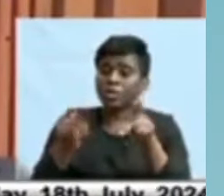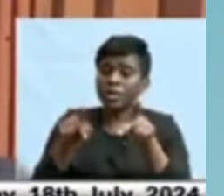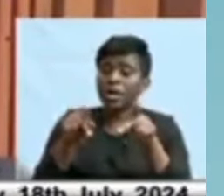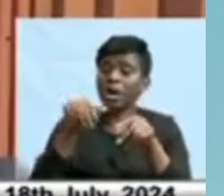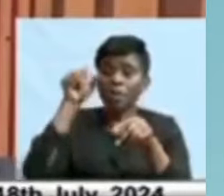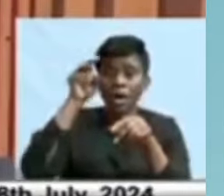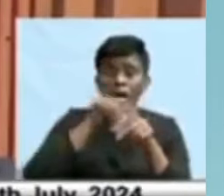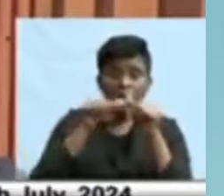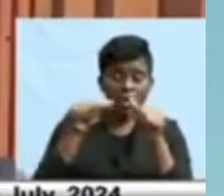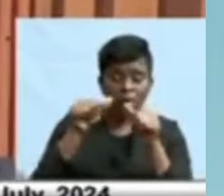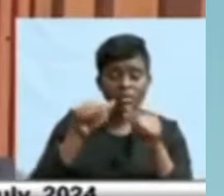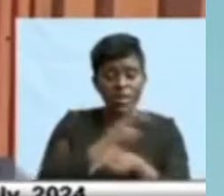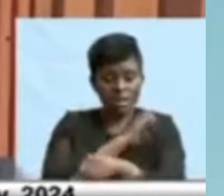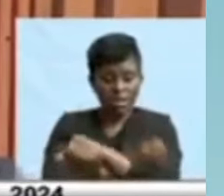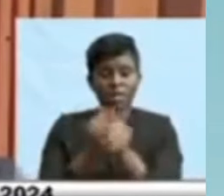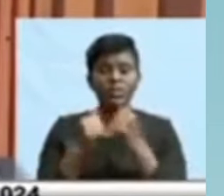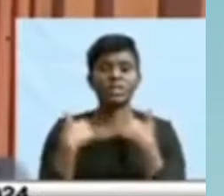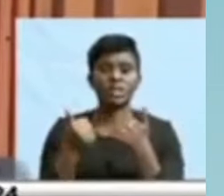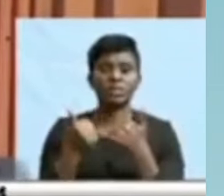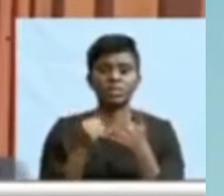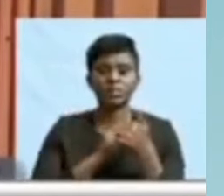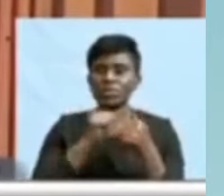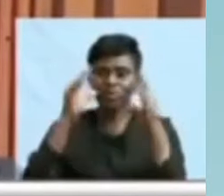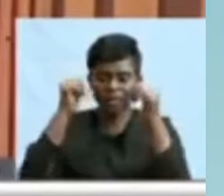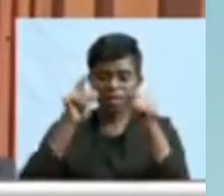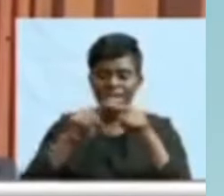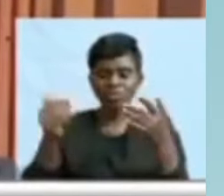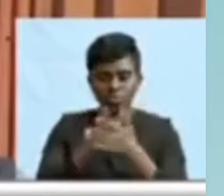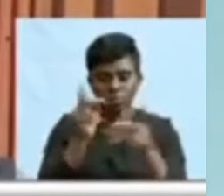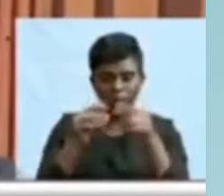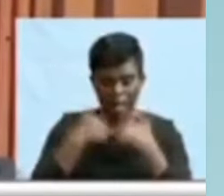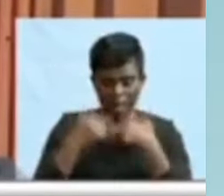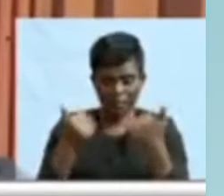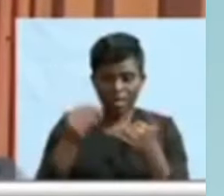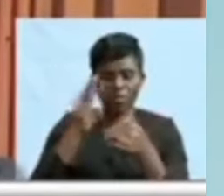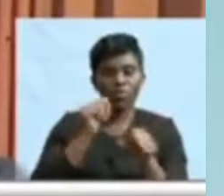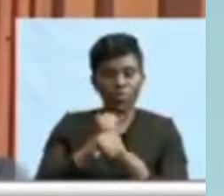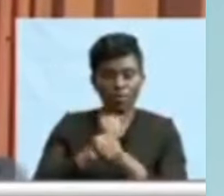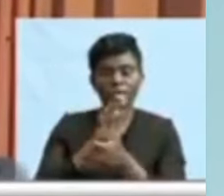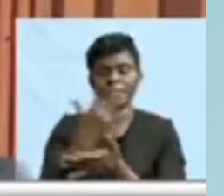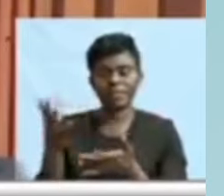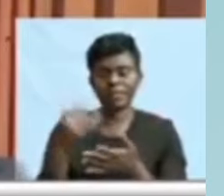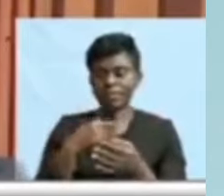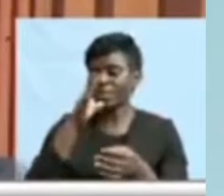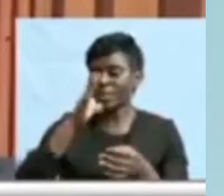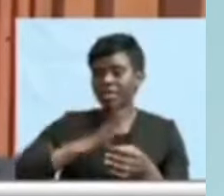energy, and health. We hope the new players that we have now will do the right thing, Madam Speaker, I thank